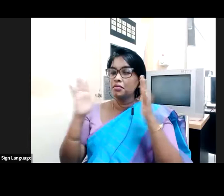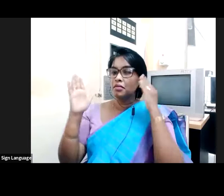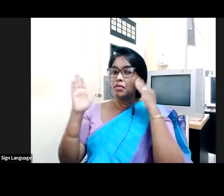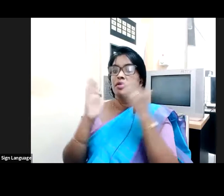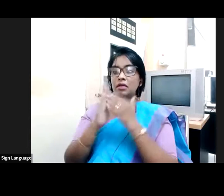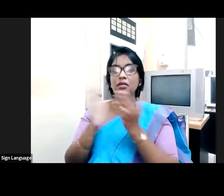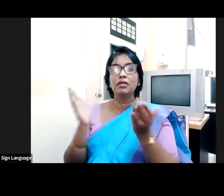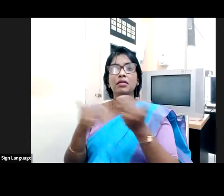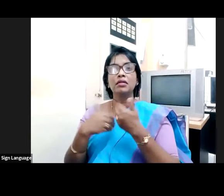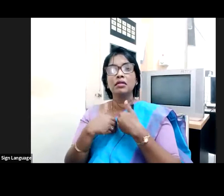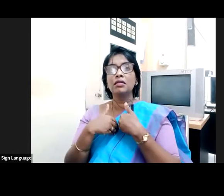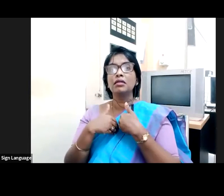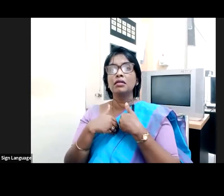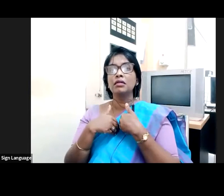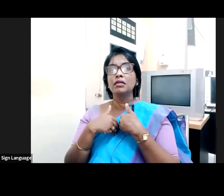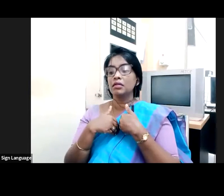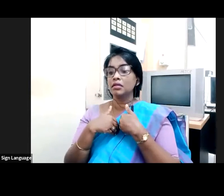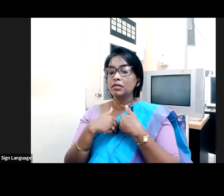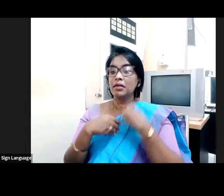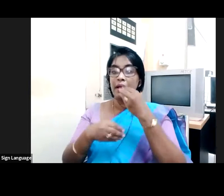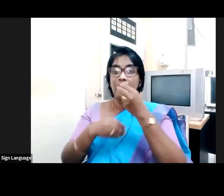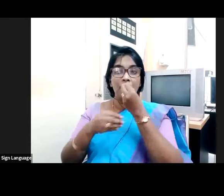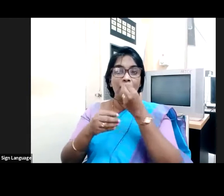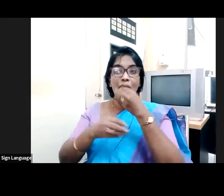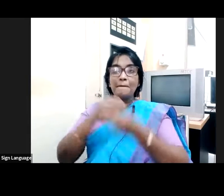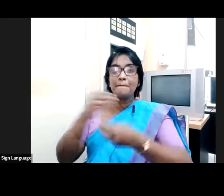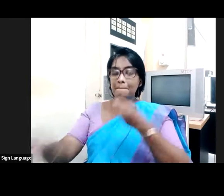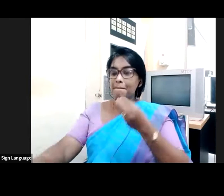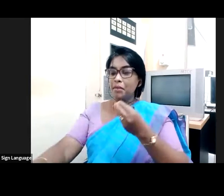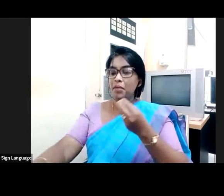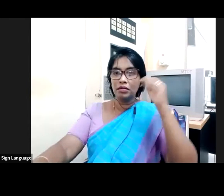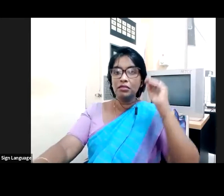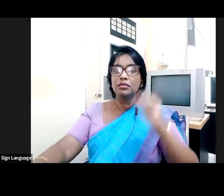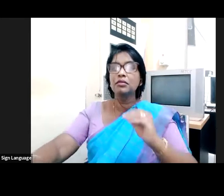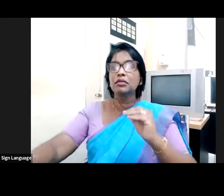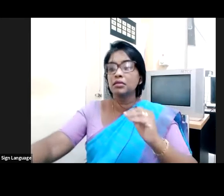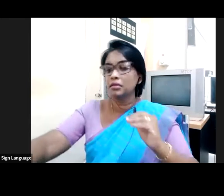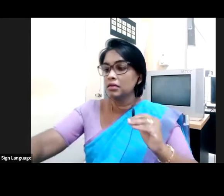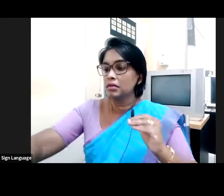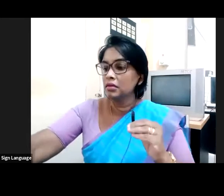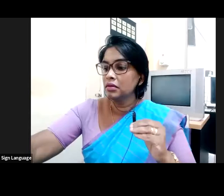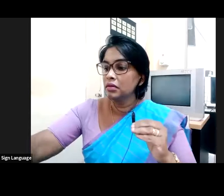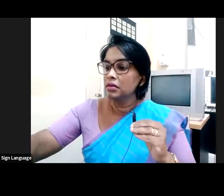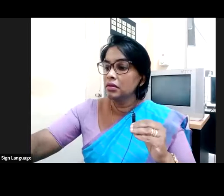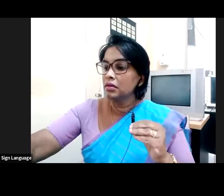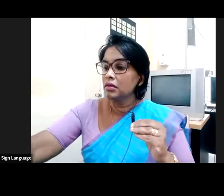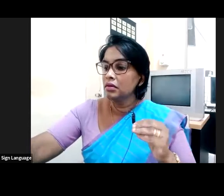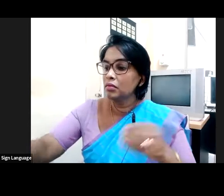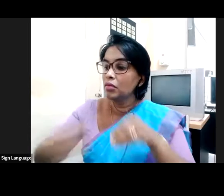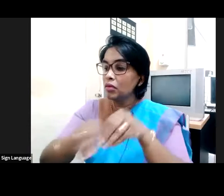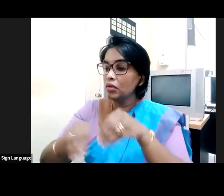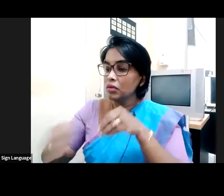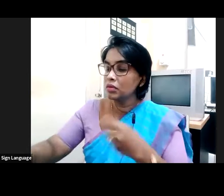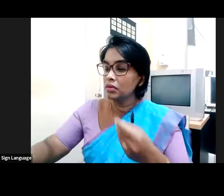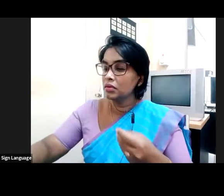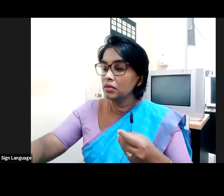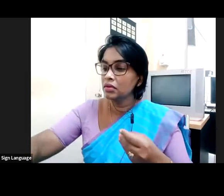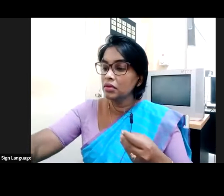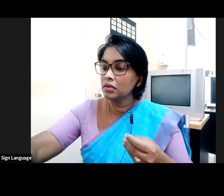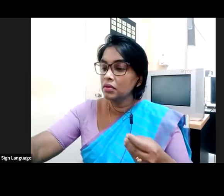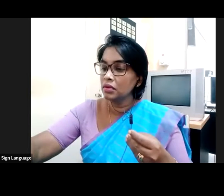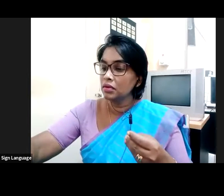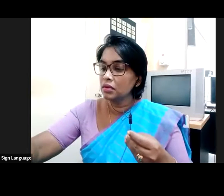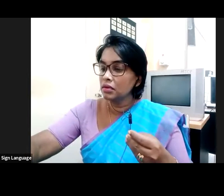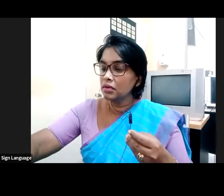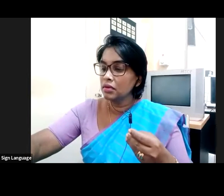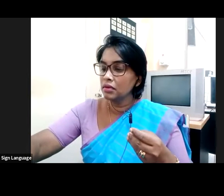industry. We have a culture and in agree, and that's not helping us. So it's important we understand